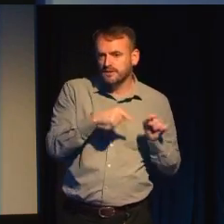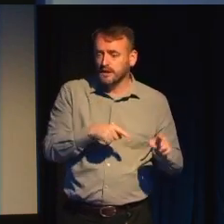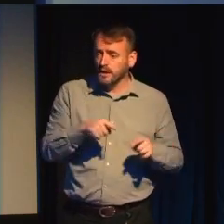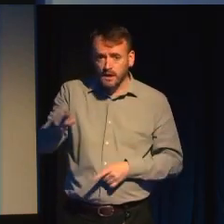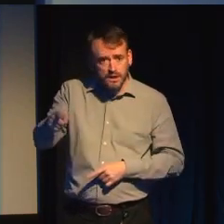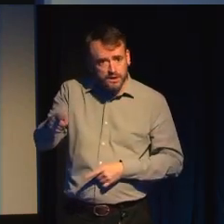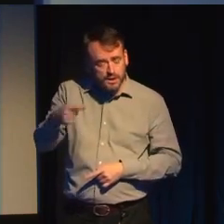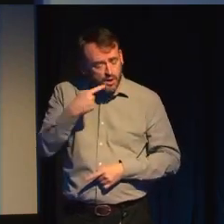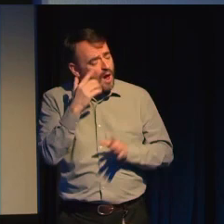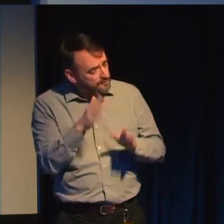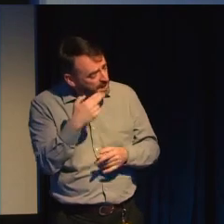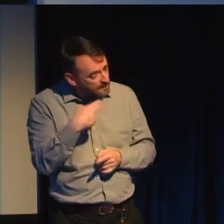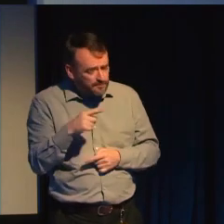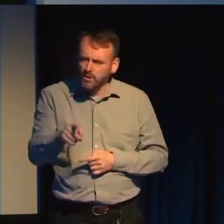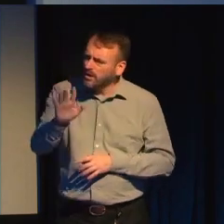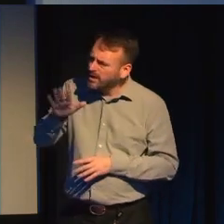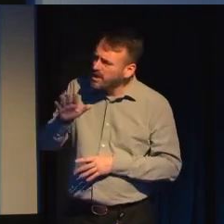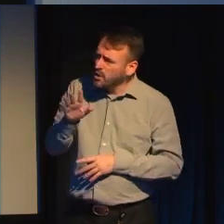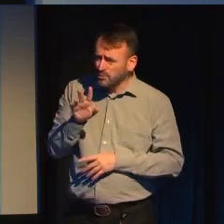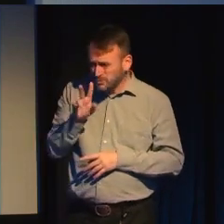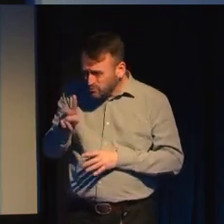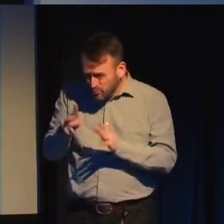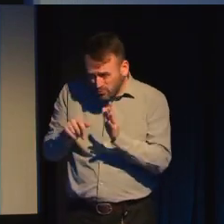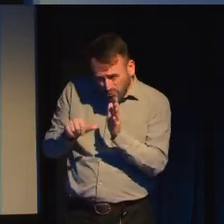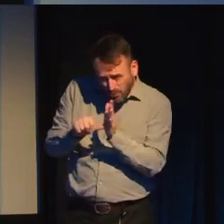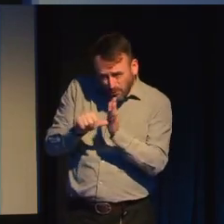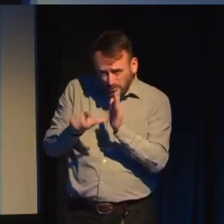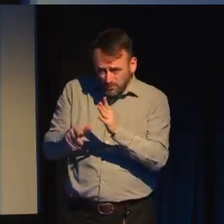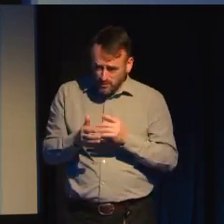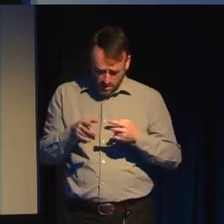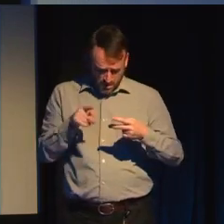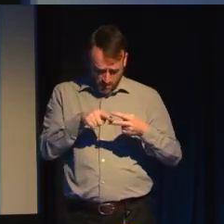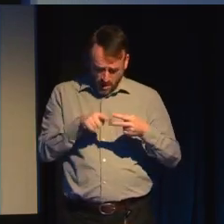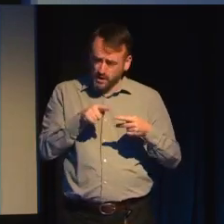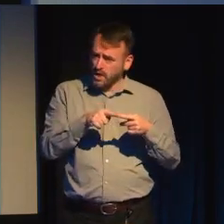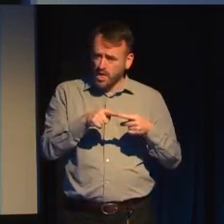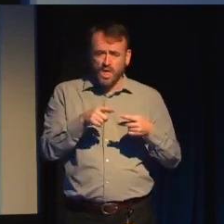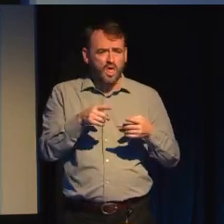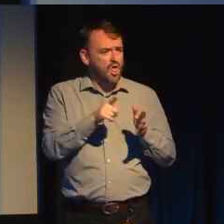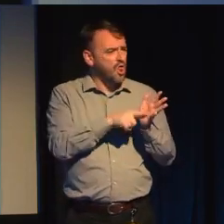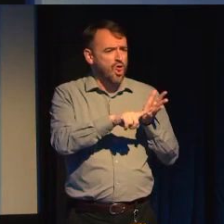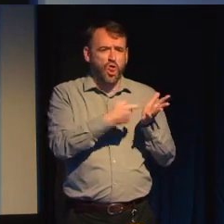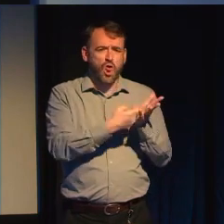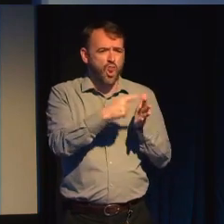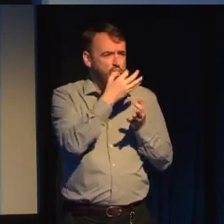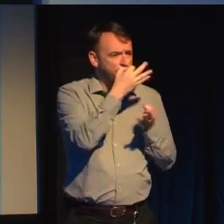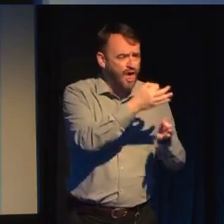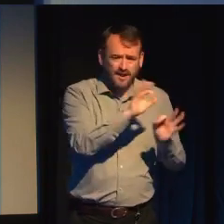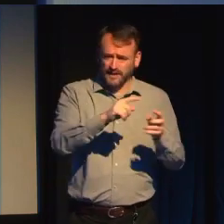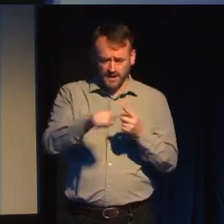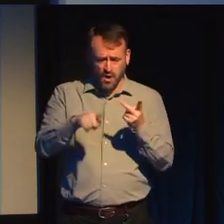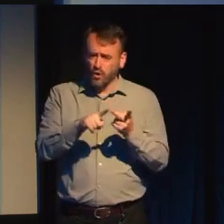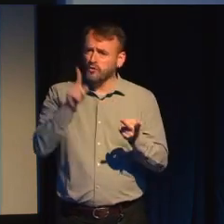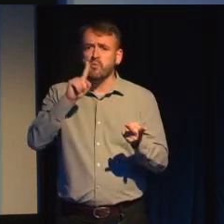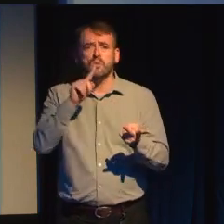said, "Alison, that's all very well, but there are two problems. The first one is there's no luring, and the second one is there's no temptress." I promise you this